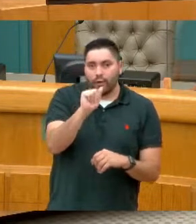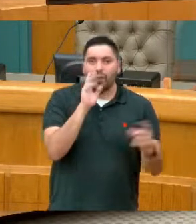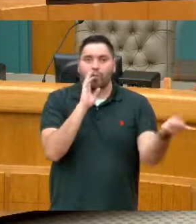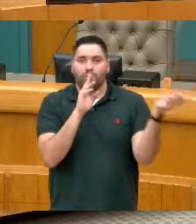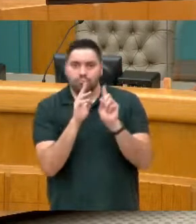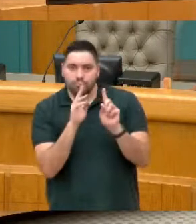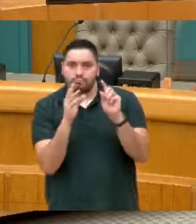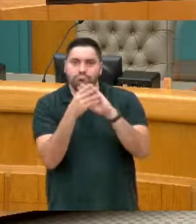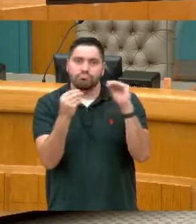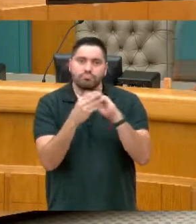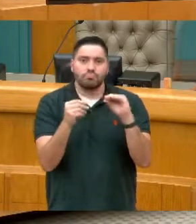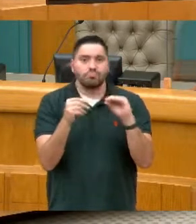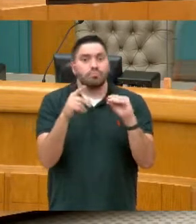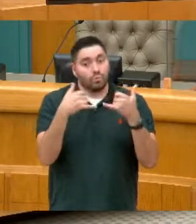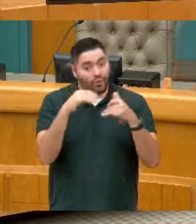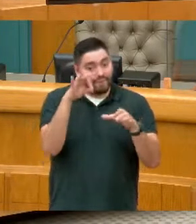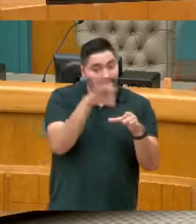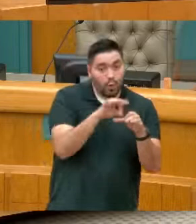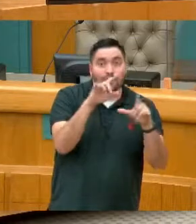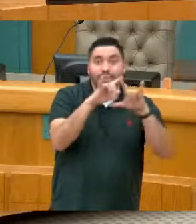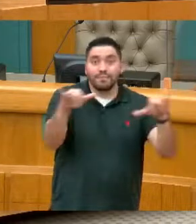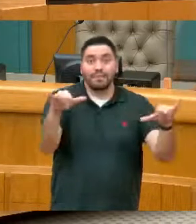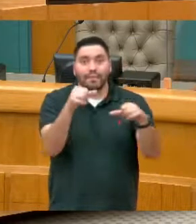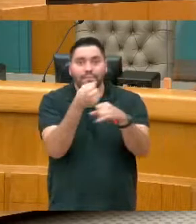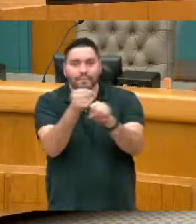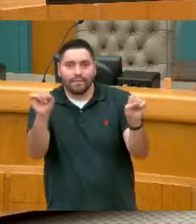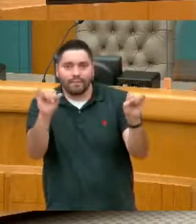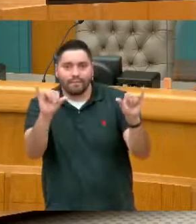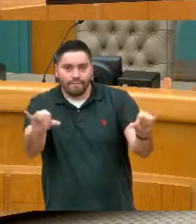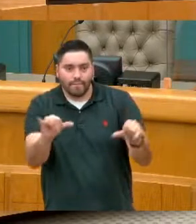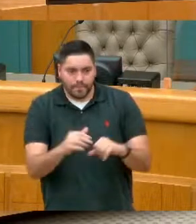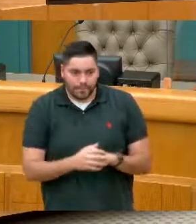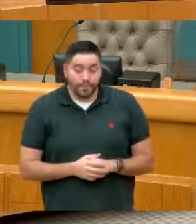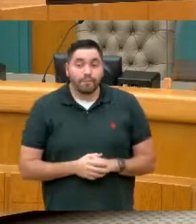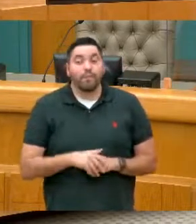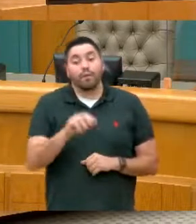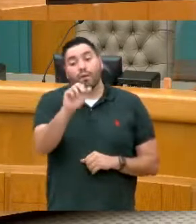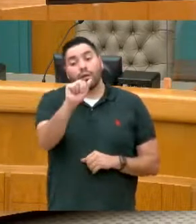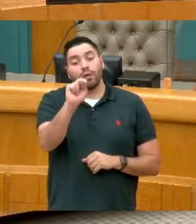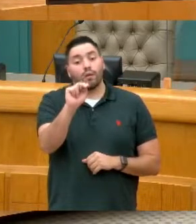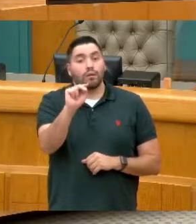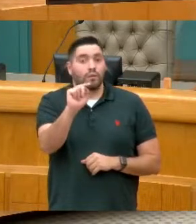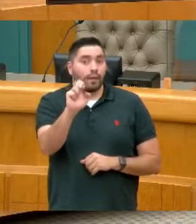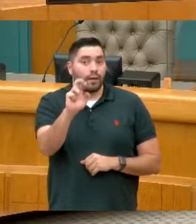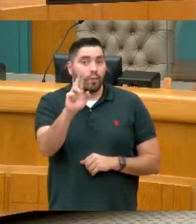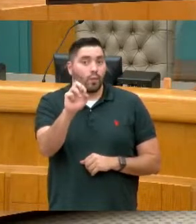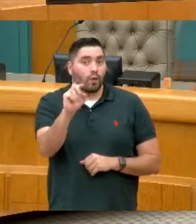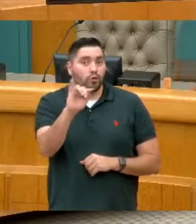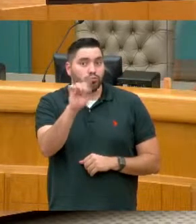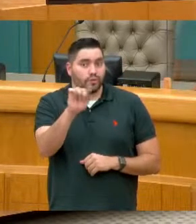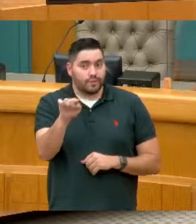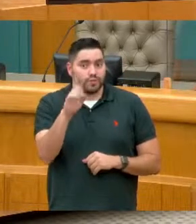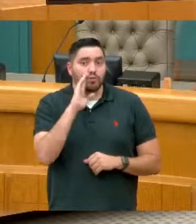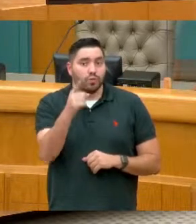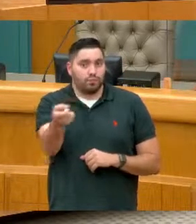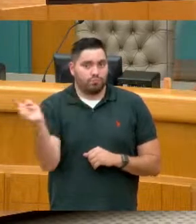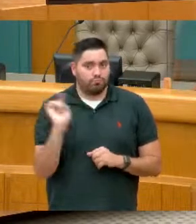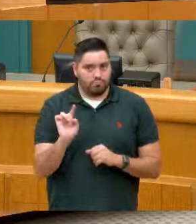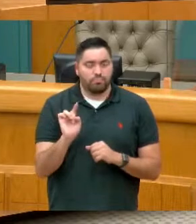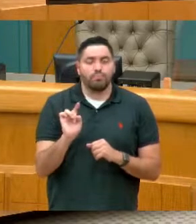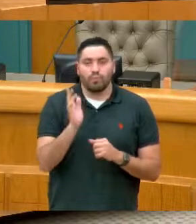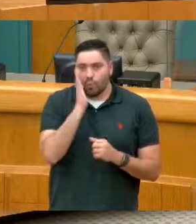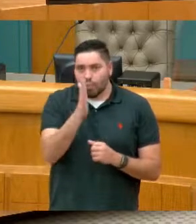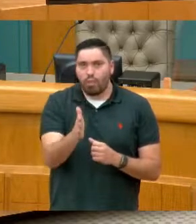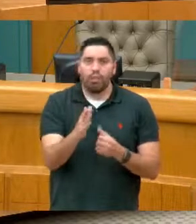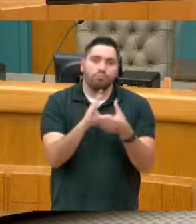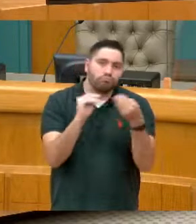information and keep you apprised of all of the activity we have in our COVID, and today there'll be some additional information.